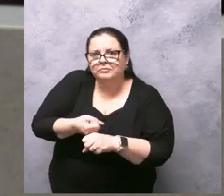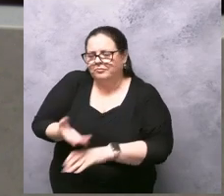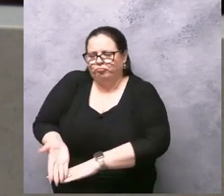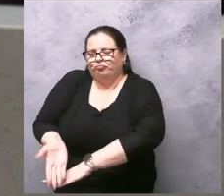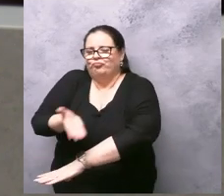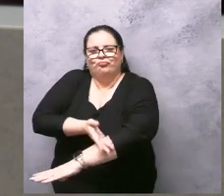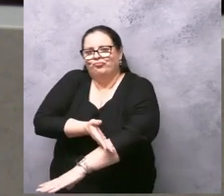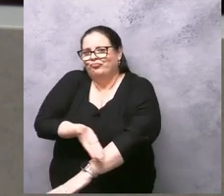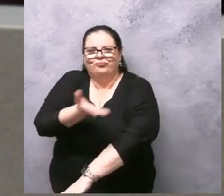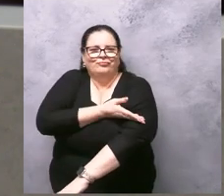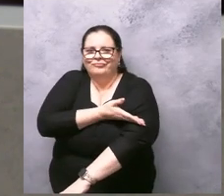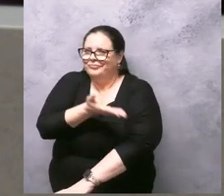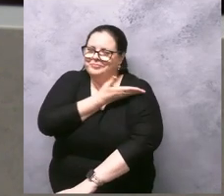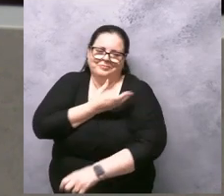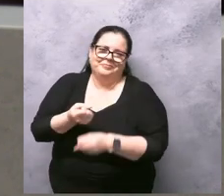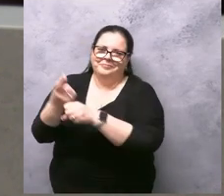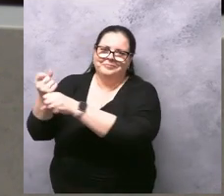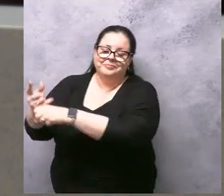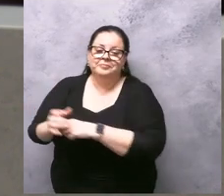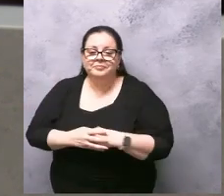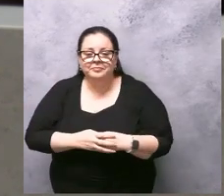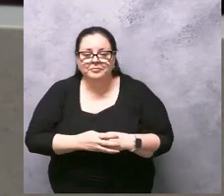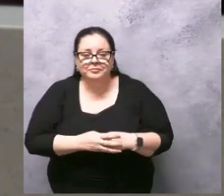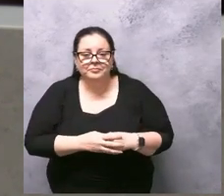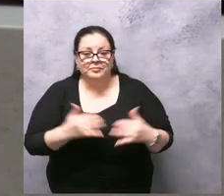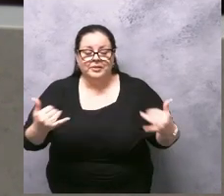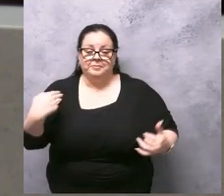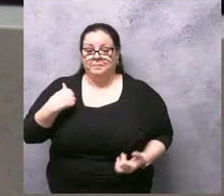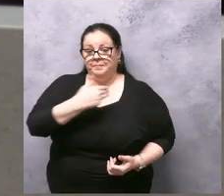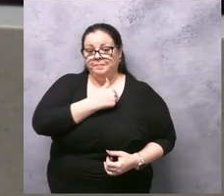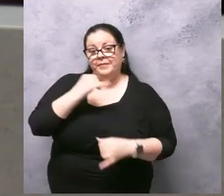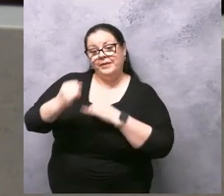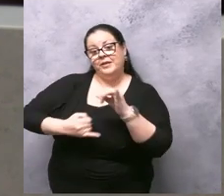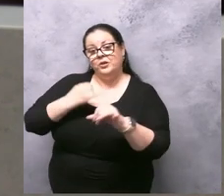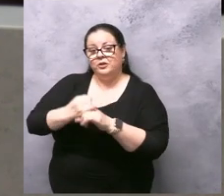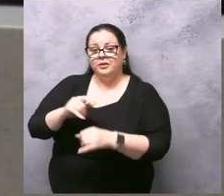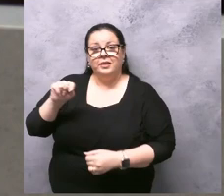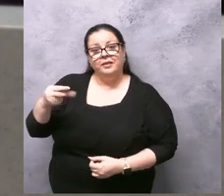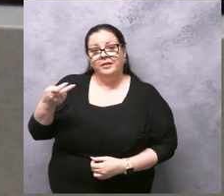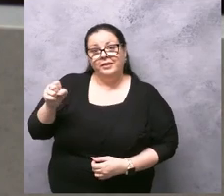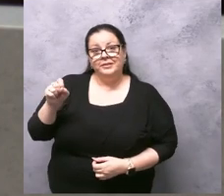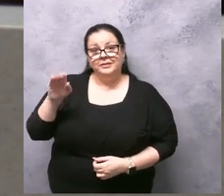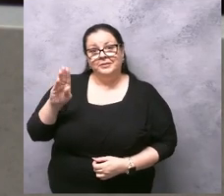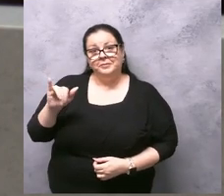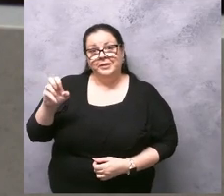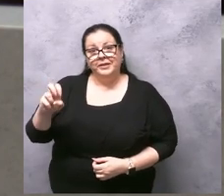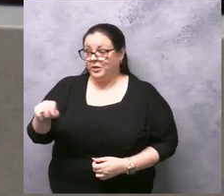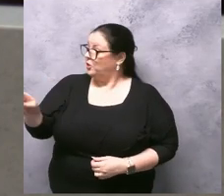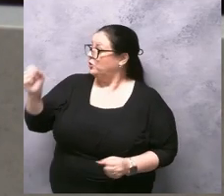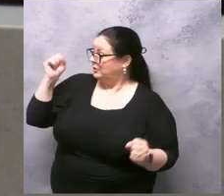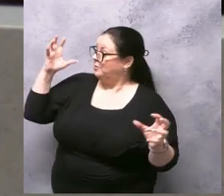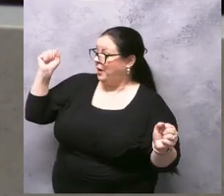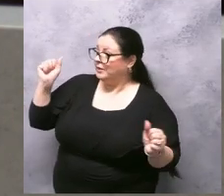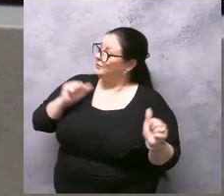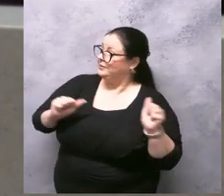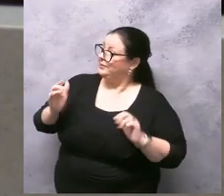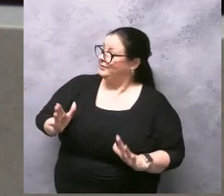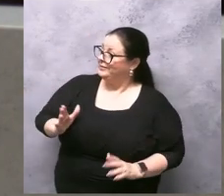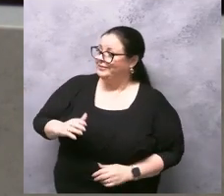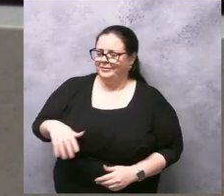getting better every single year. As a member of the International Thespian Society, surprised to hear that, aren't you?